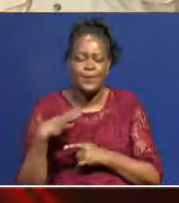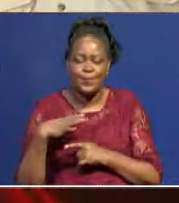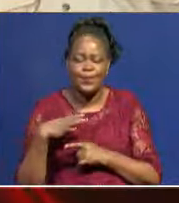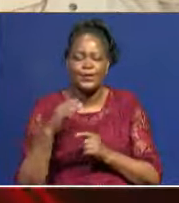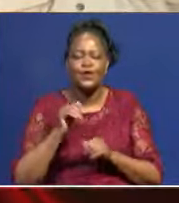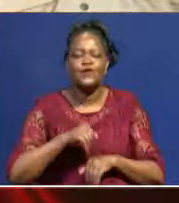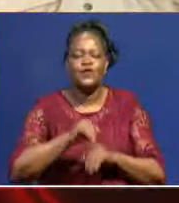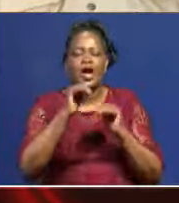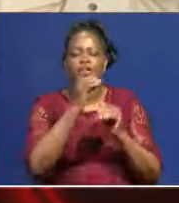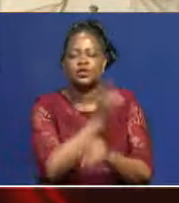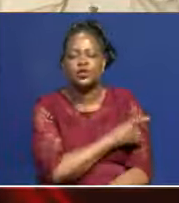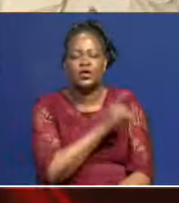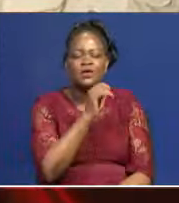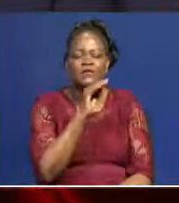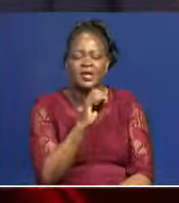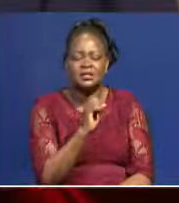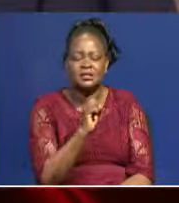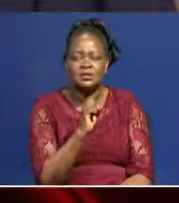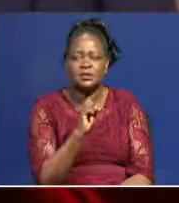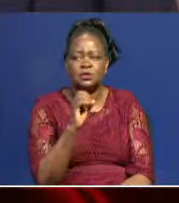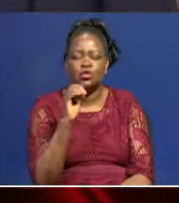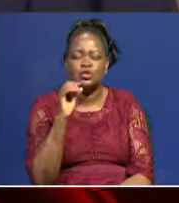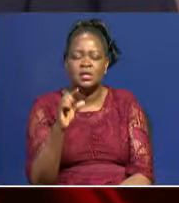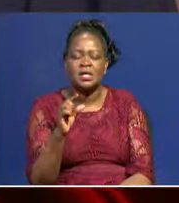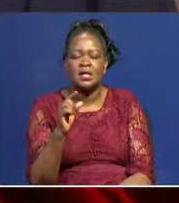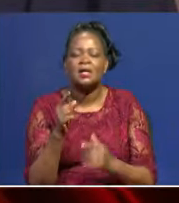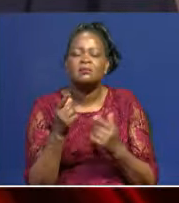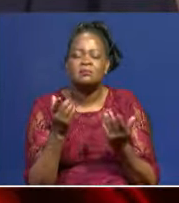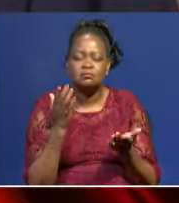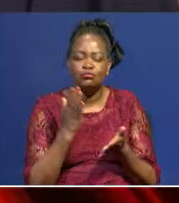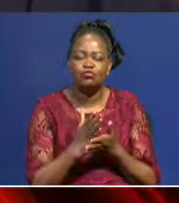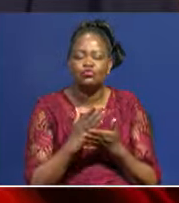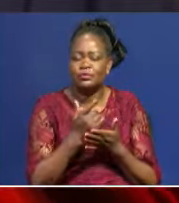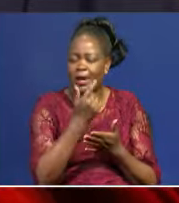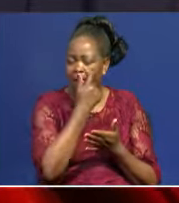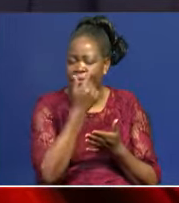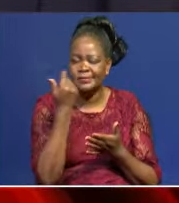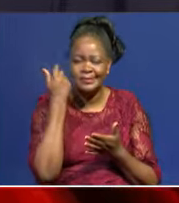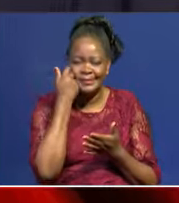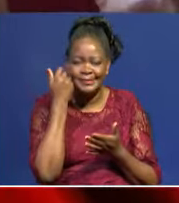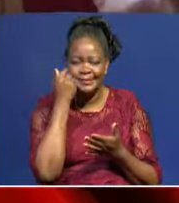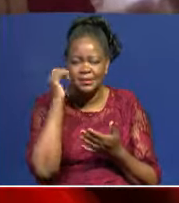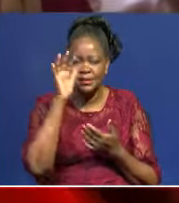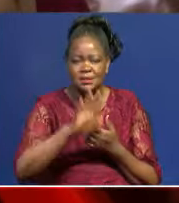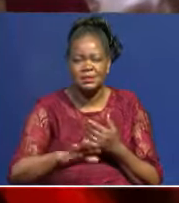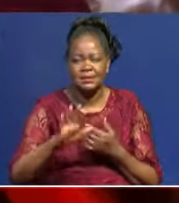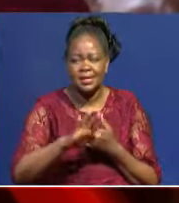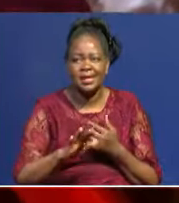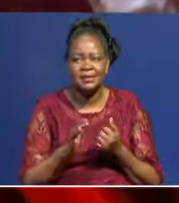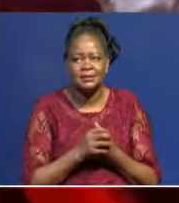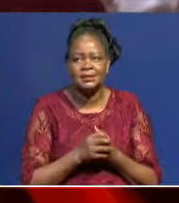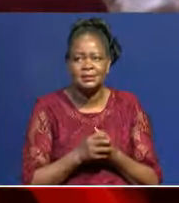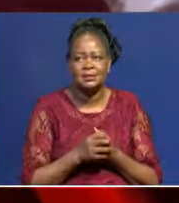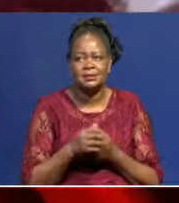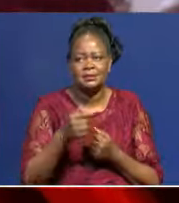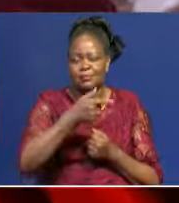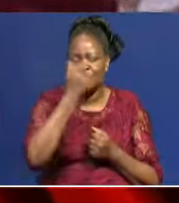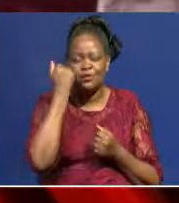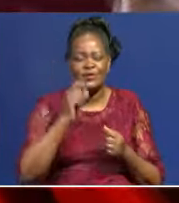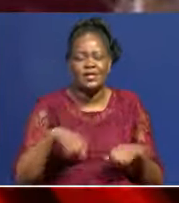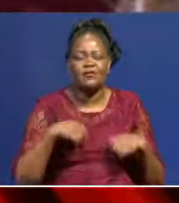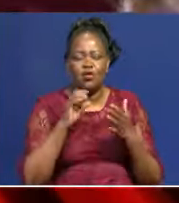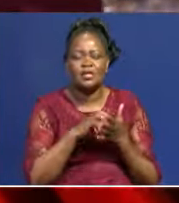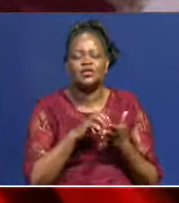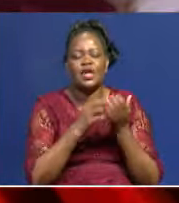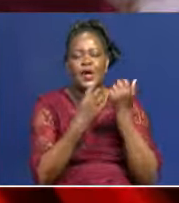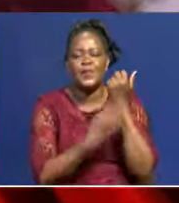to Dr. Francis Ocheng, the prevalence of eye infections in the area is due to living conditions and poor